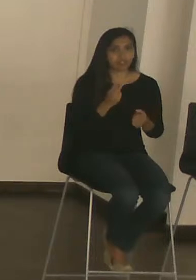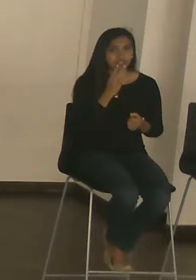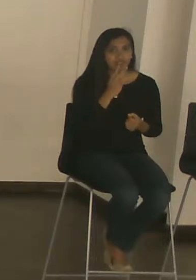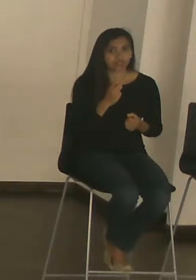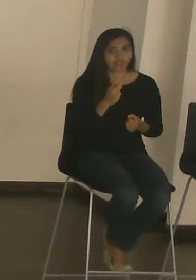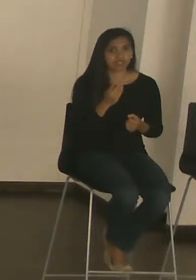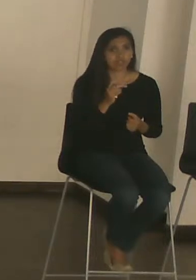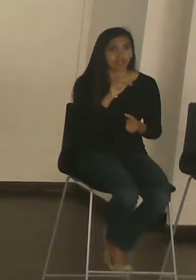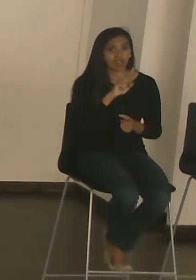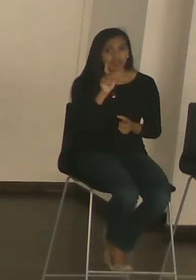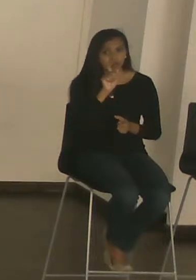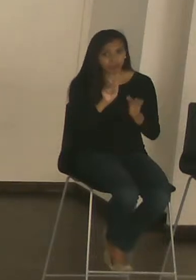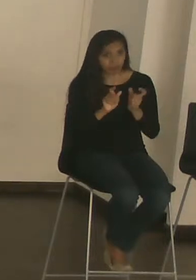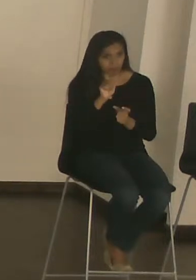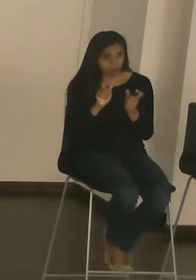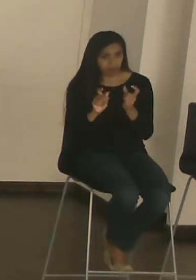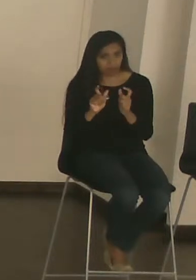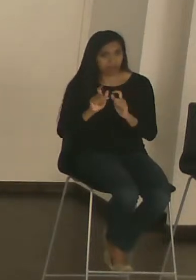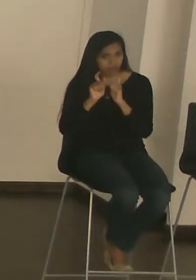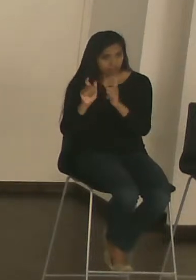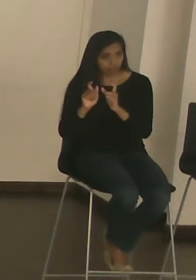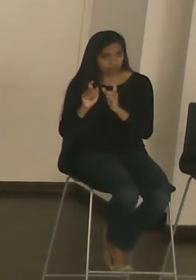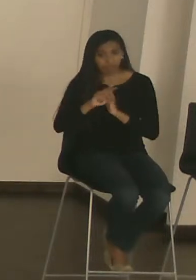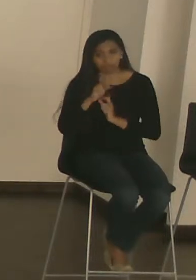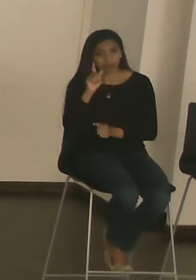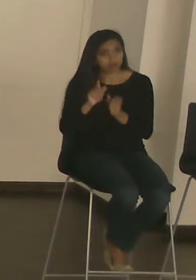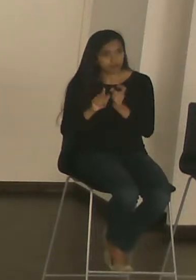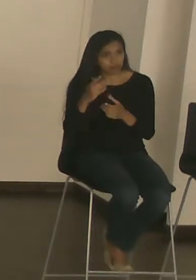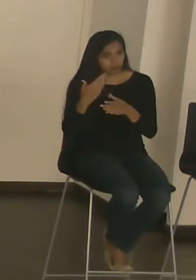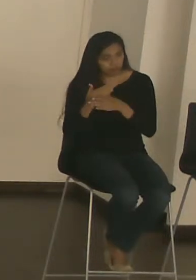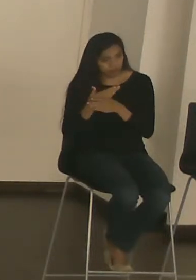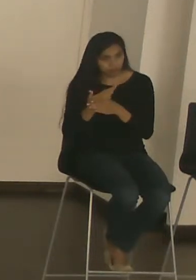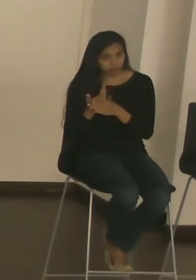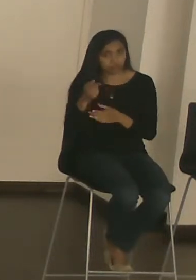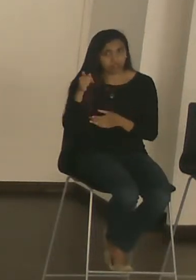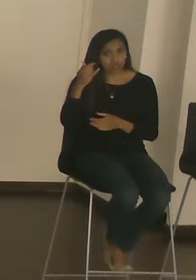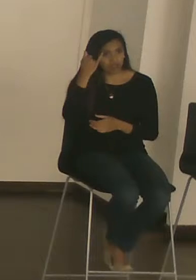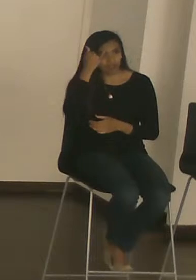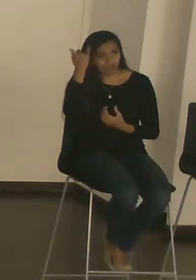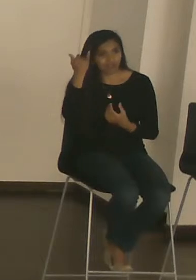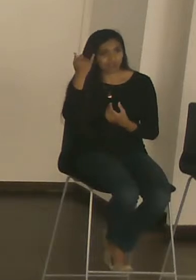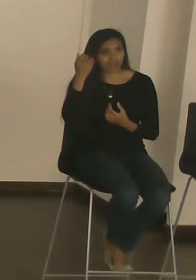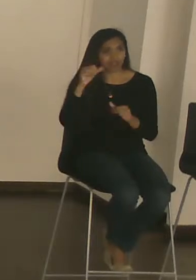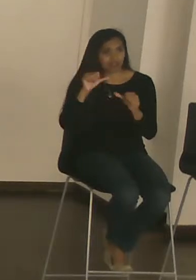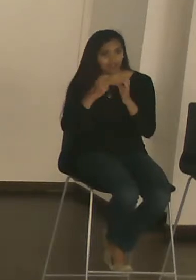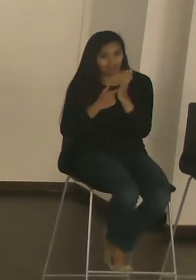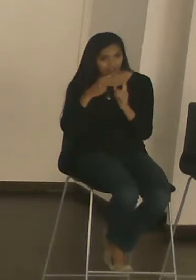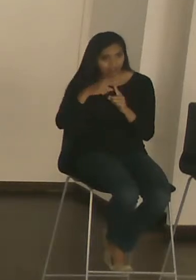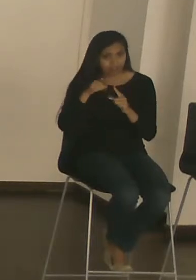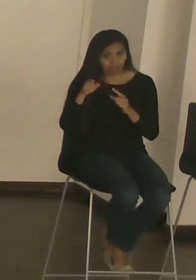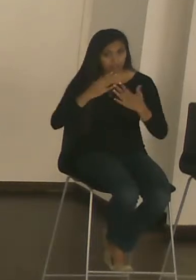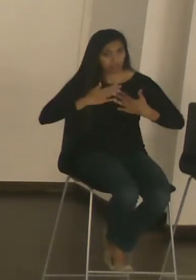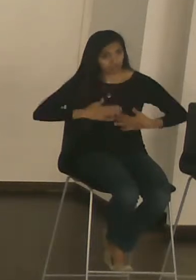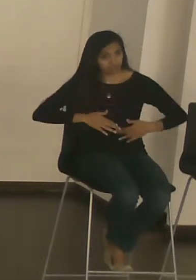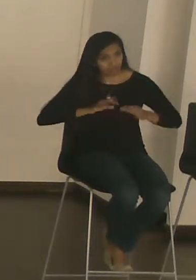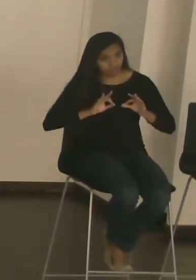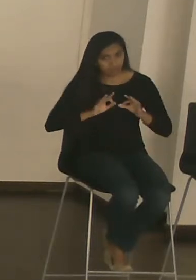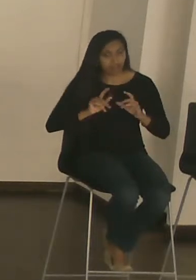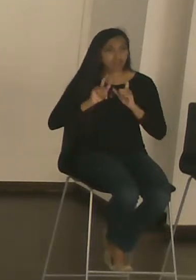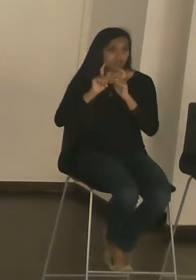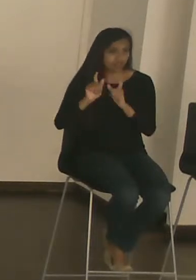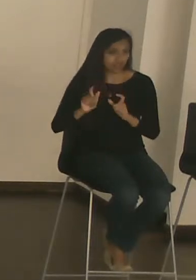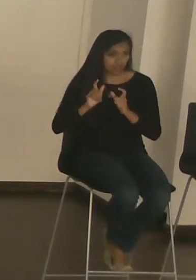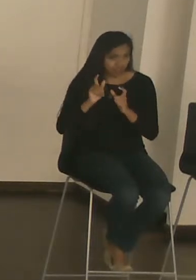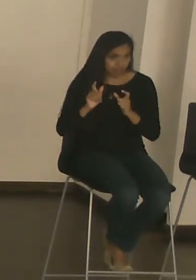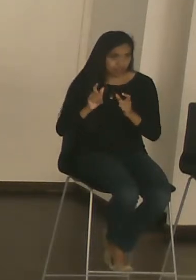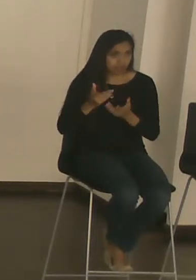other and caring for each other's work, practice, state of mind, health, and all of these things.